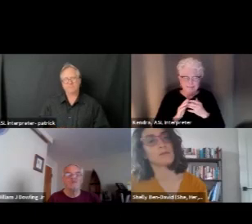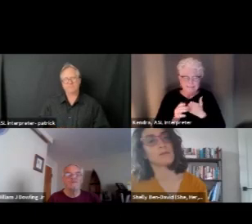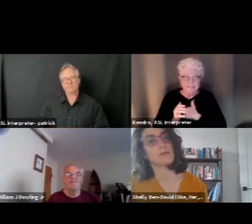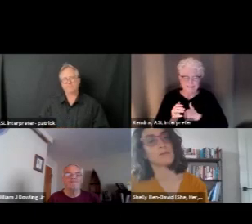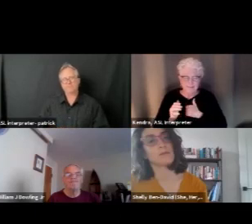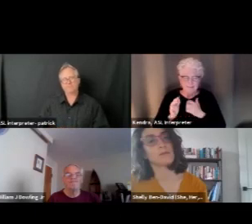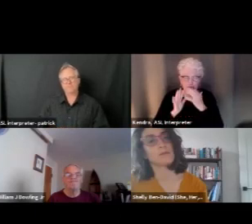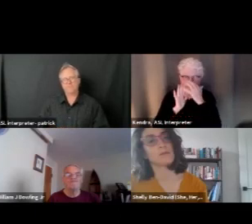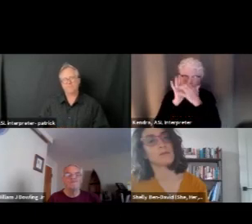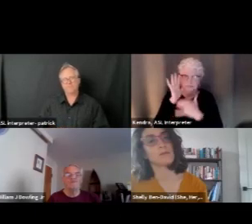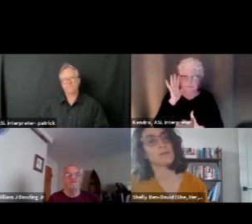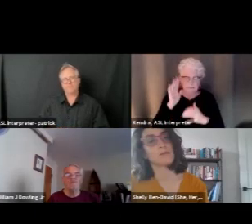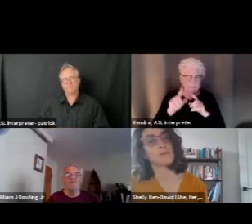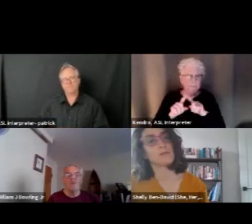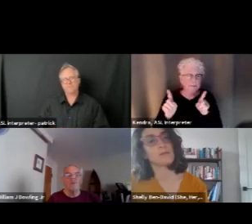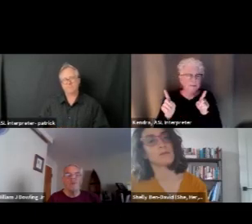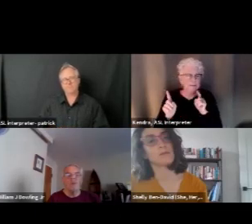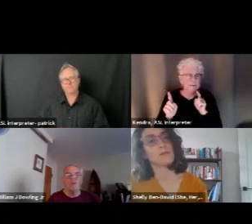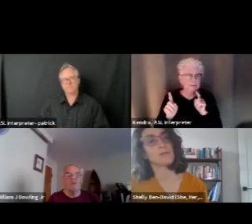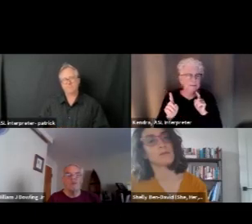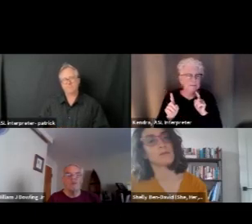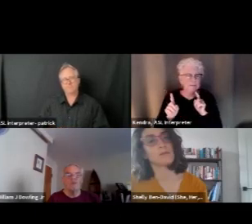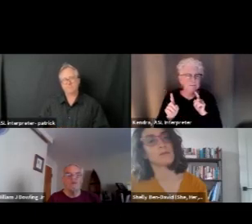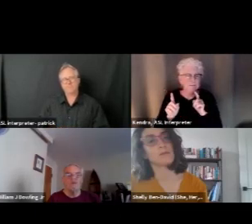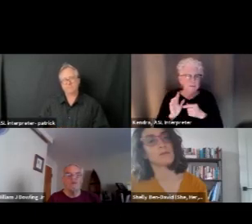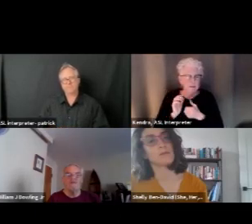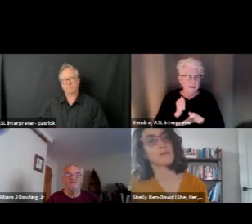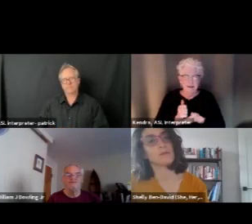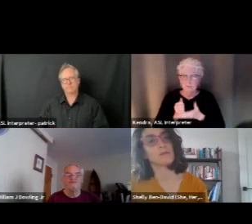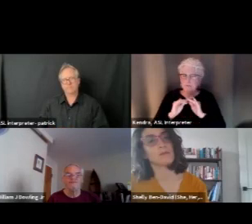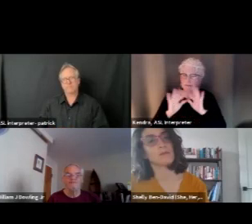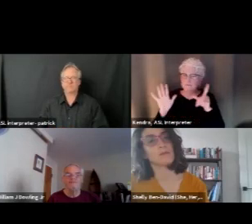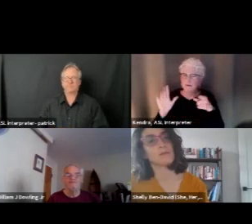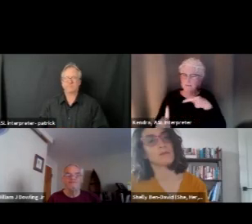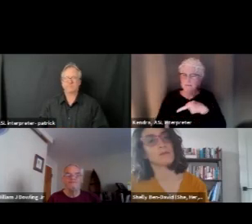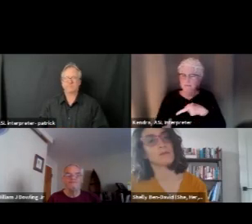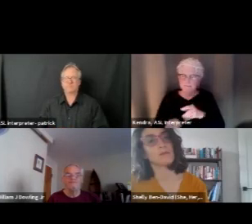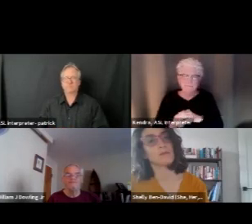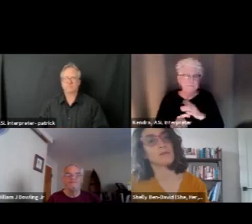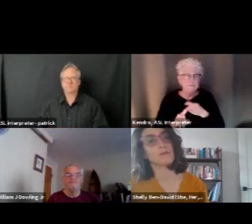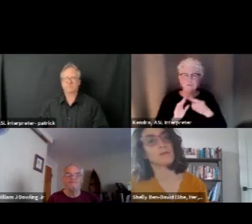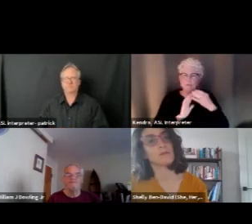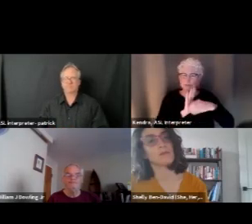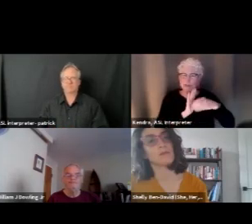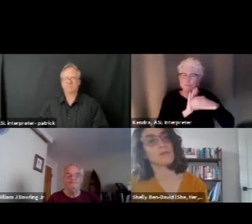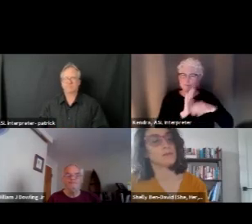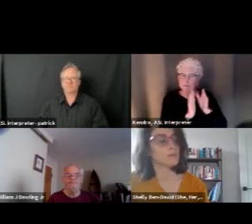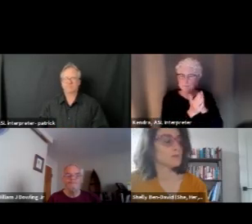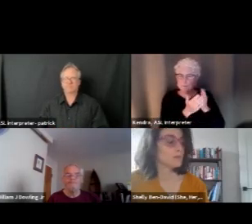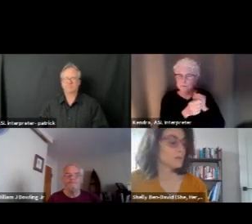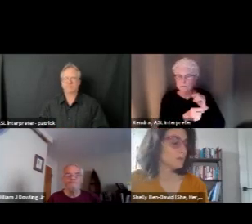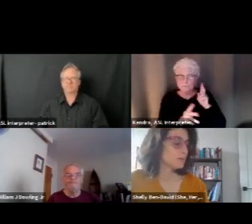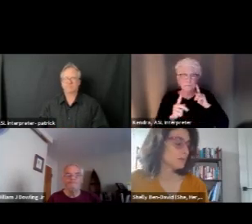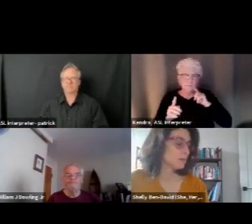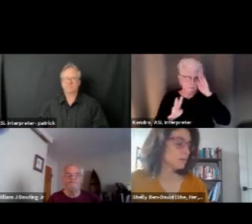just a little part of a book chapter written by the people who've created the concept